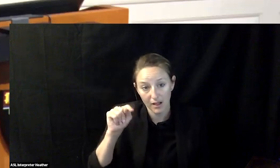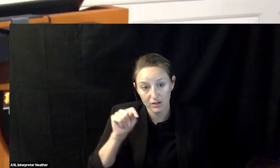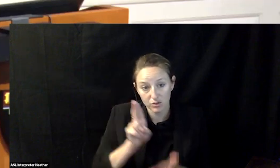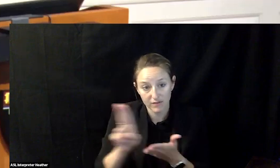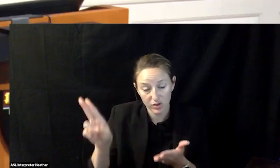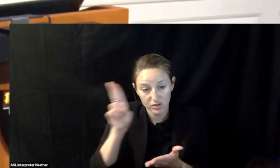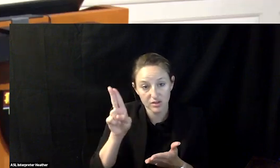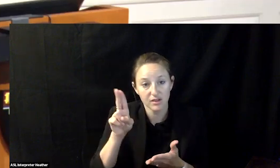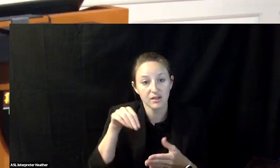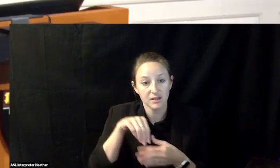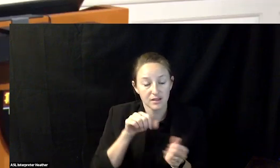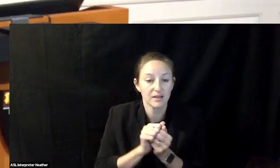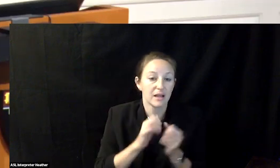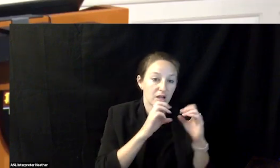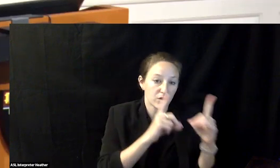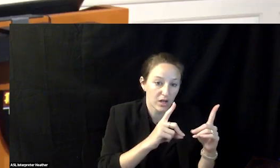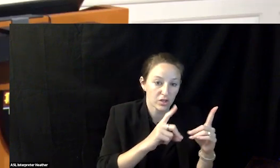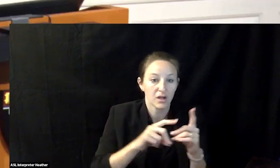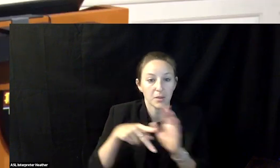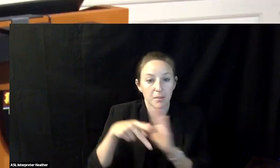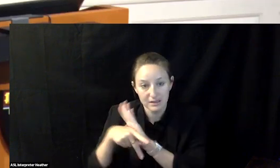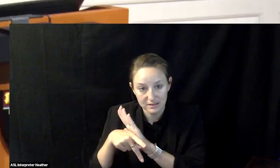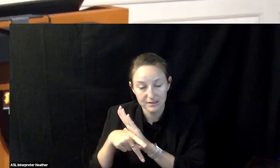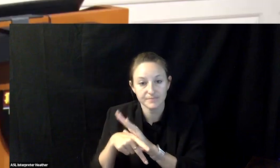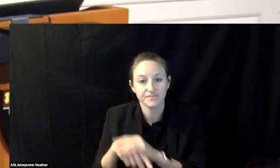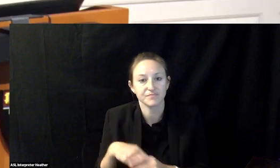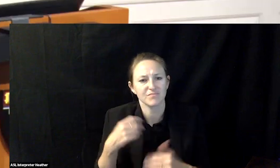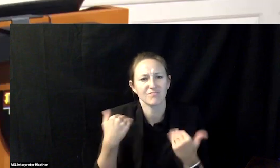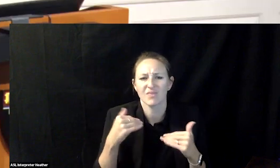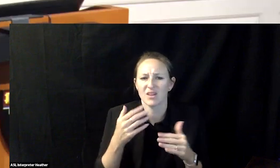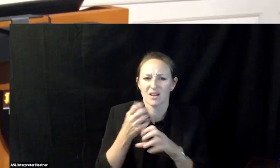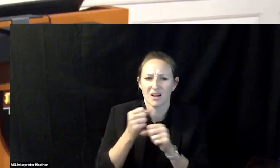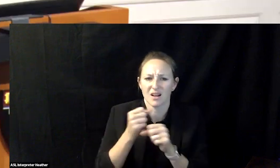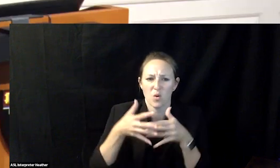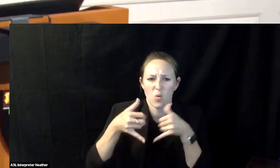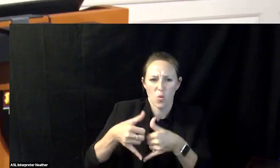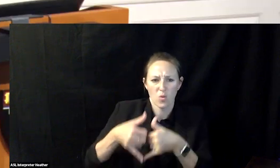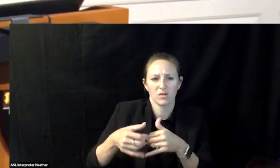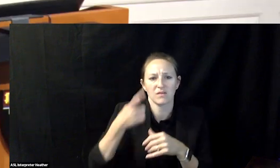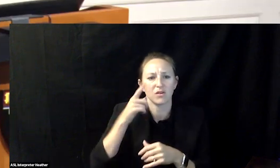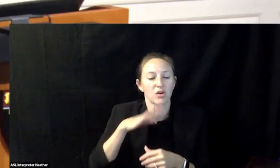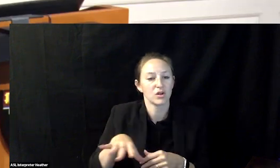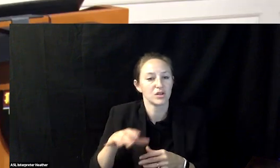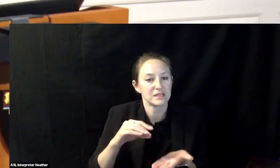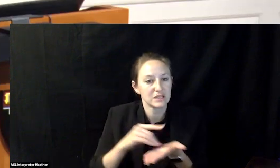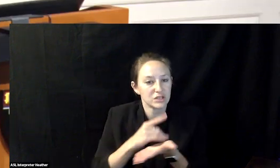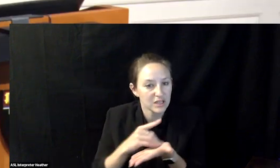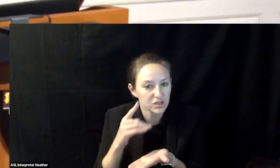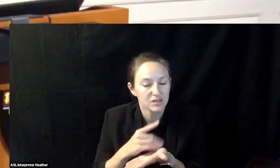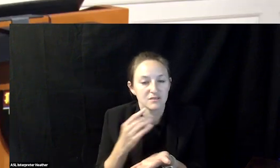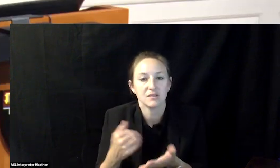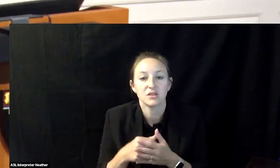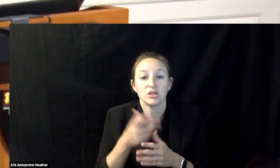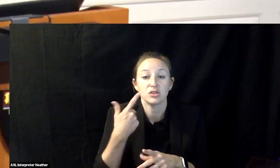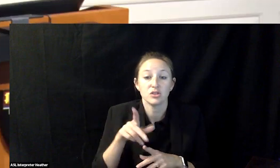And she's done great work winning awards for her dissertation, doing outstanding work. She's a champion of